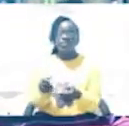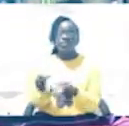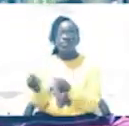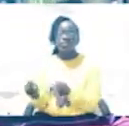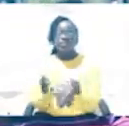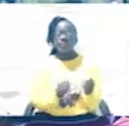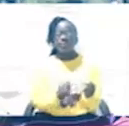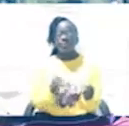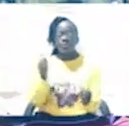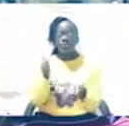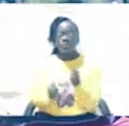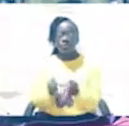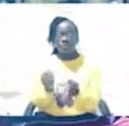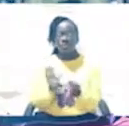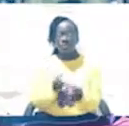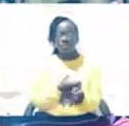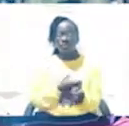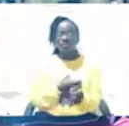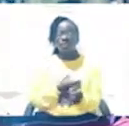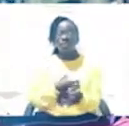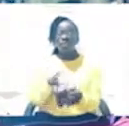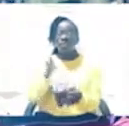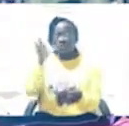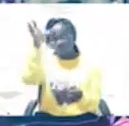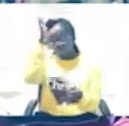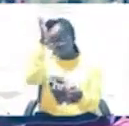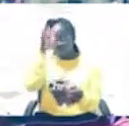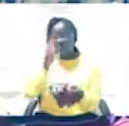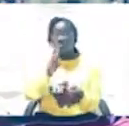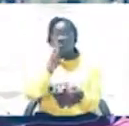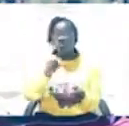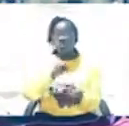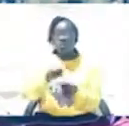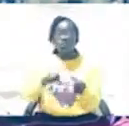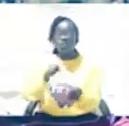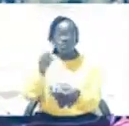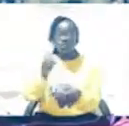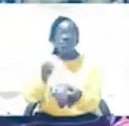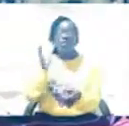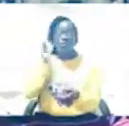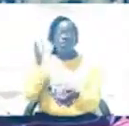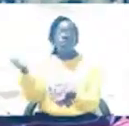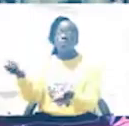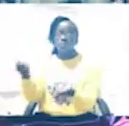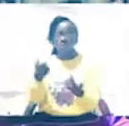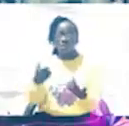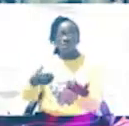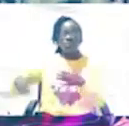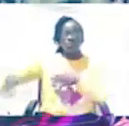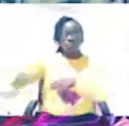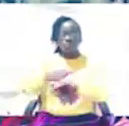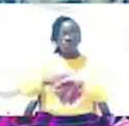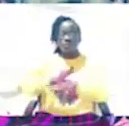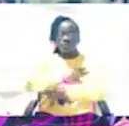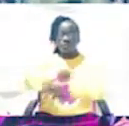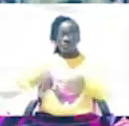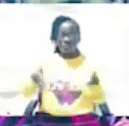about, is going to come over all this place.